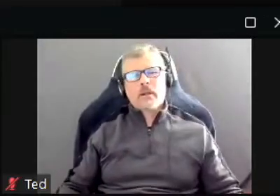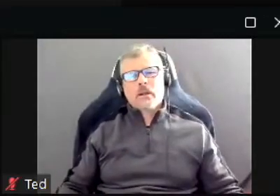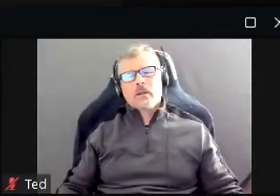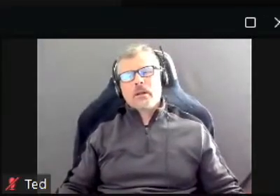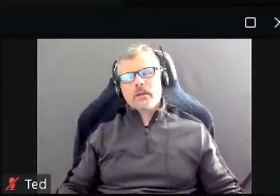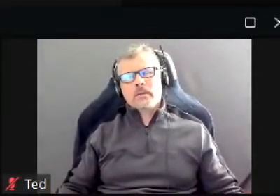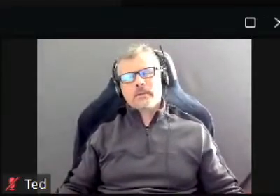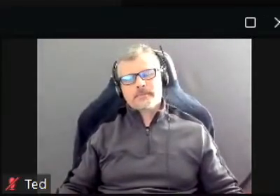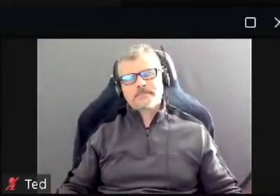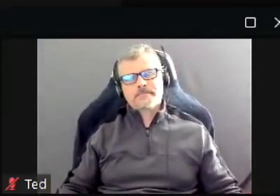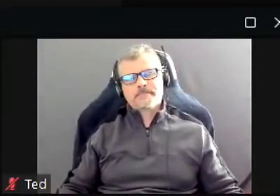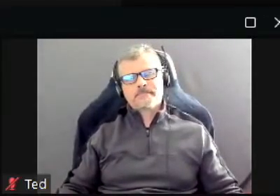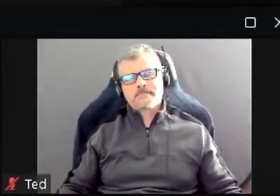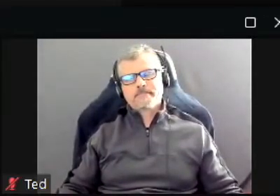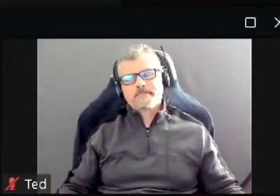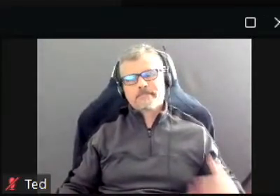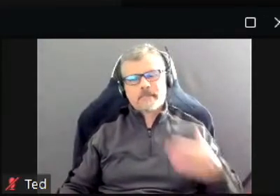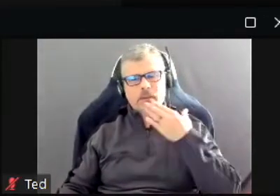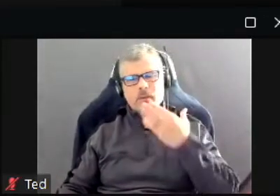Thank you.